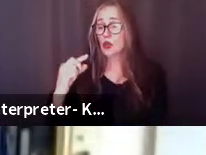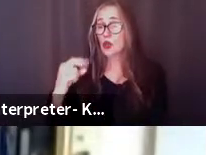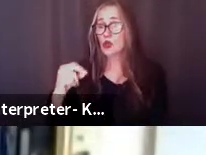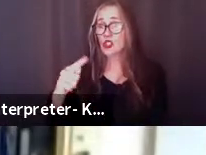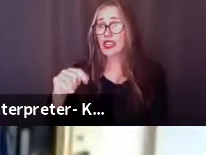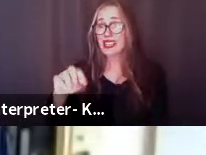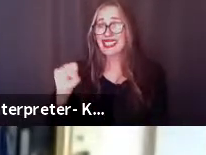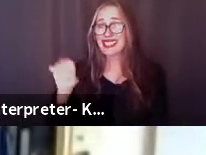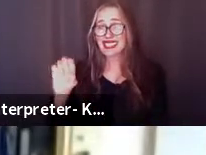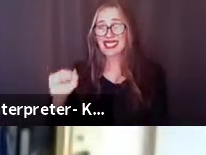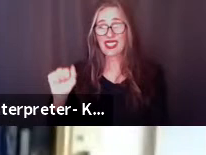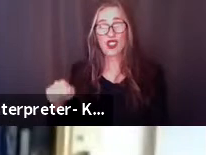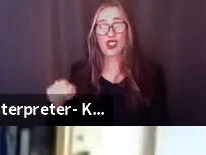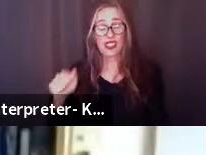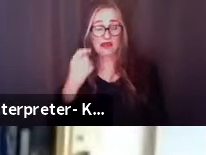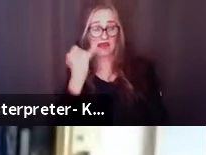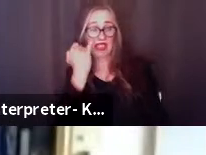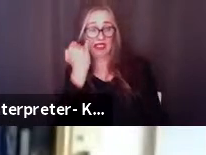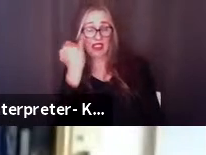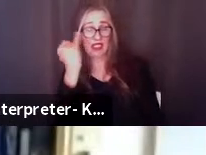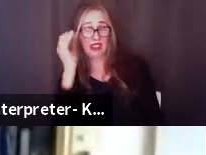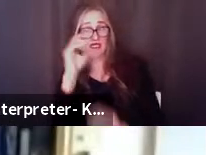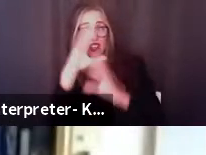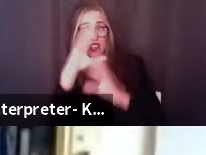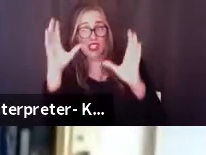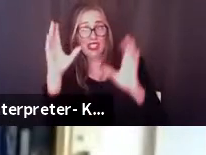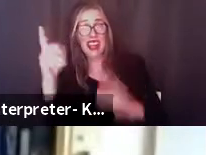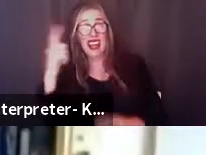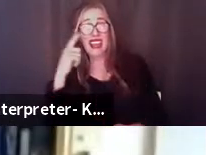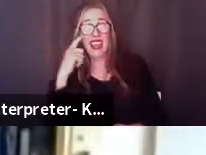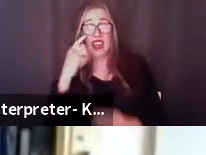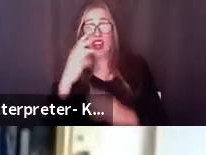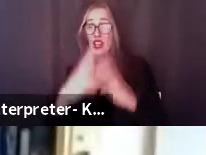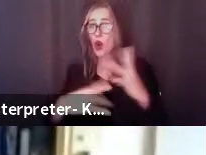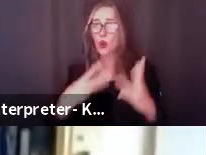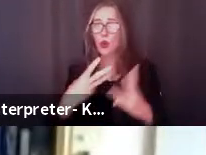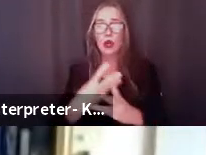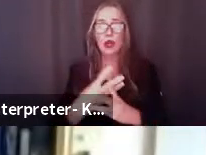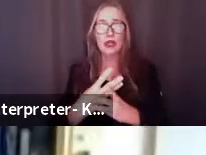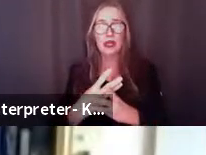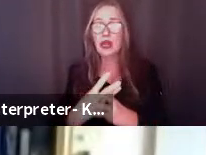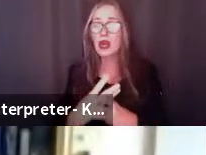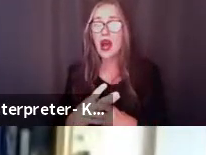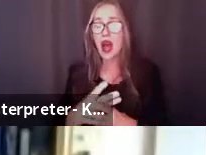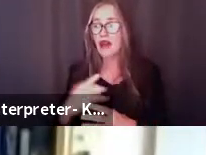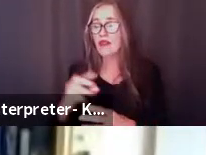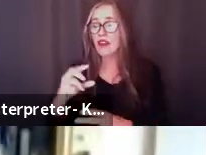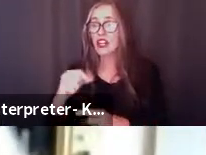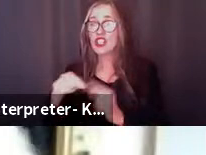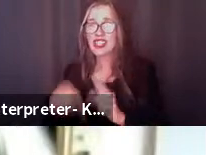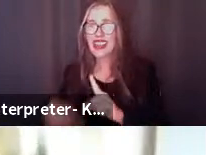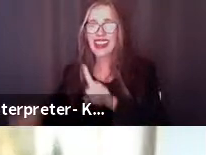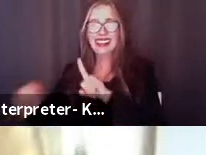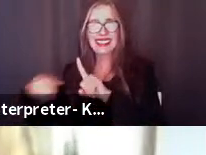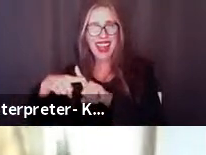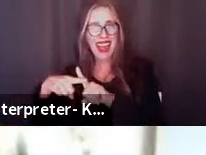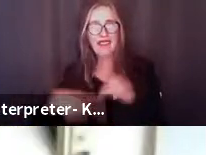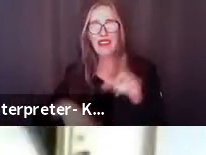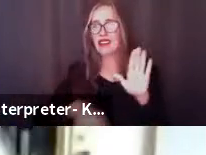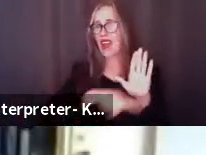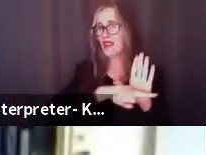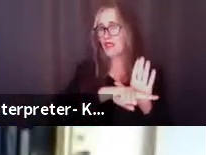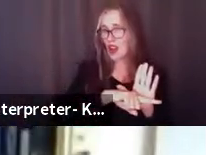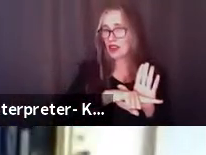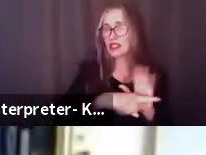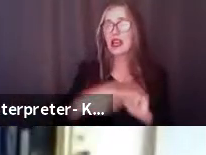them openly acknowledged that this would create a world of genetic habits and have nots but they said that's that's a price